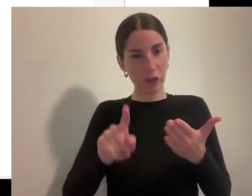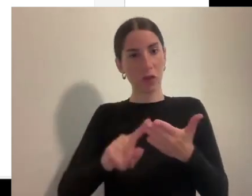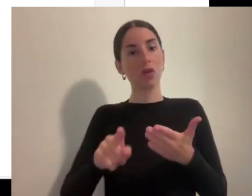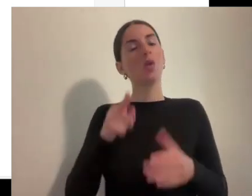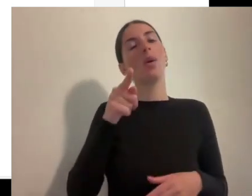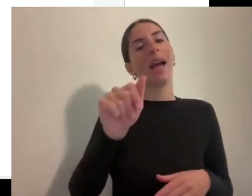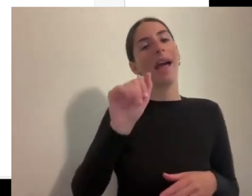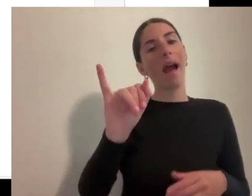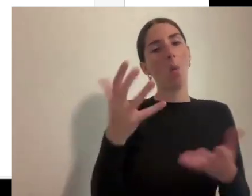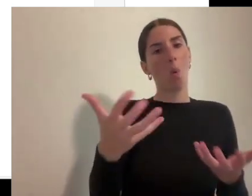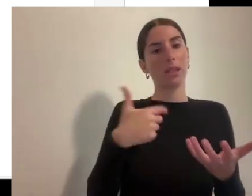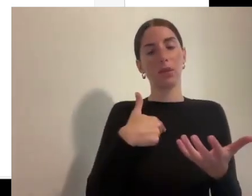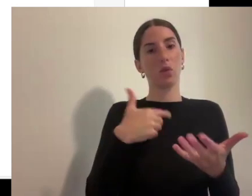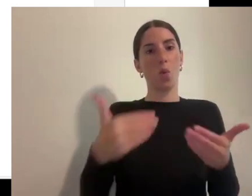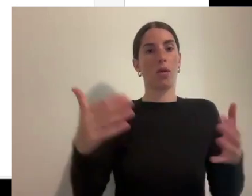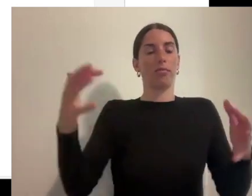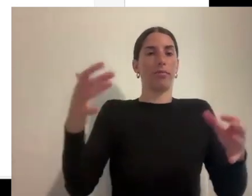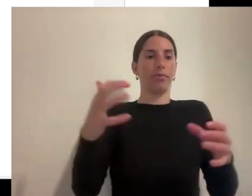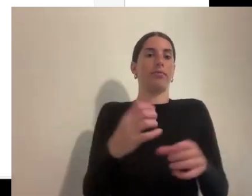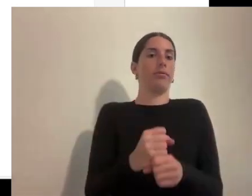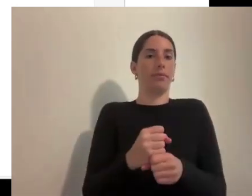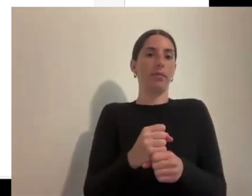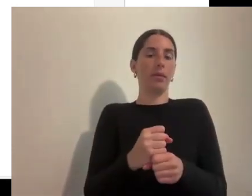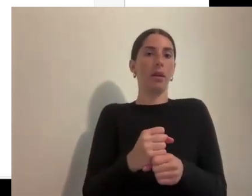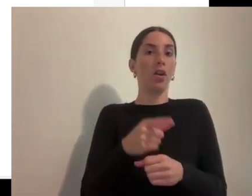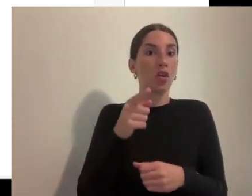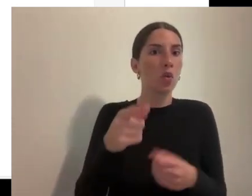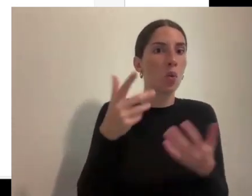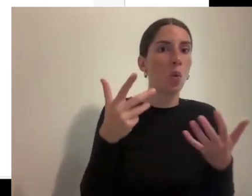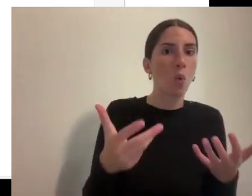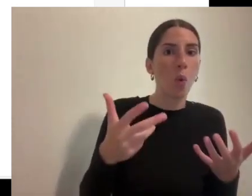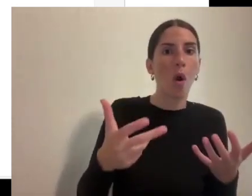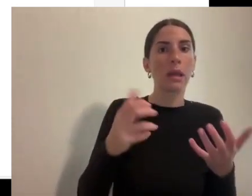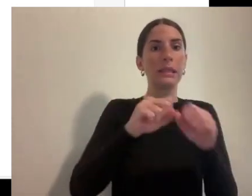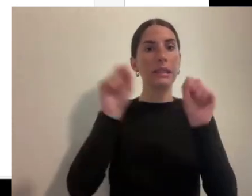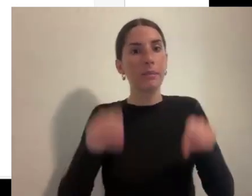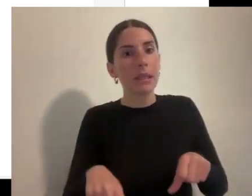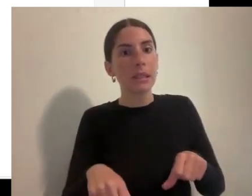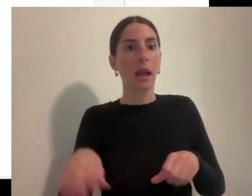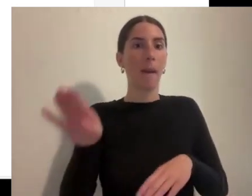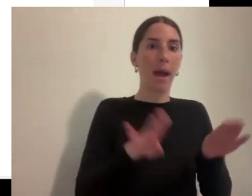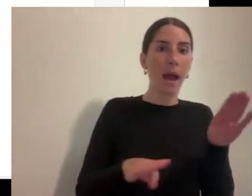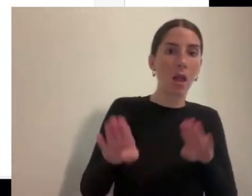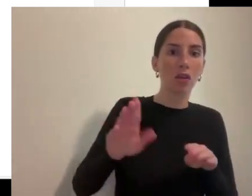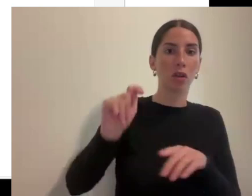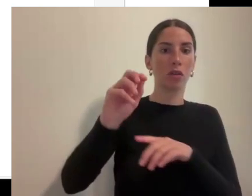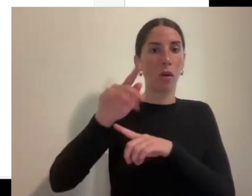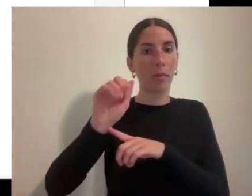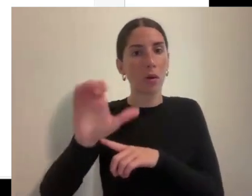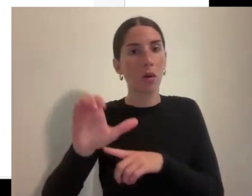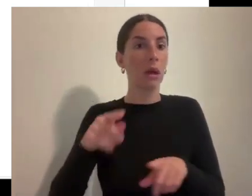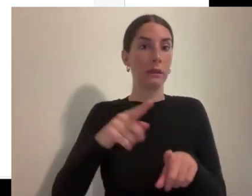narrow. Are you interested in topical, systemic, or biologic treatments? Is this for adult or